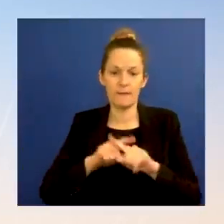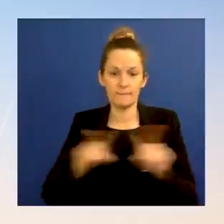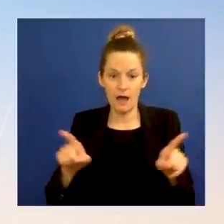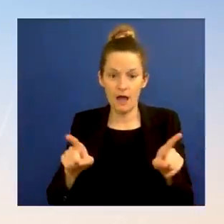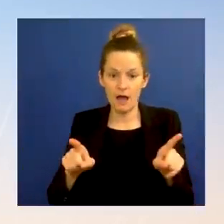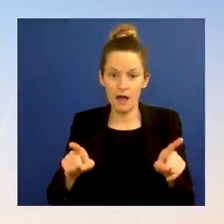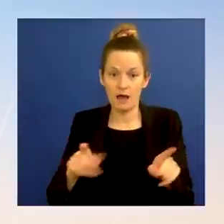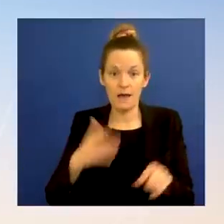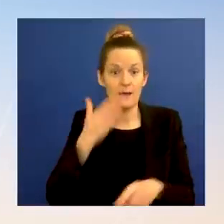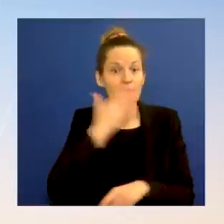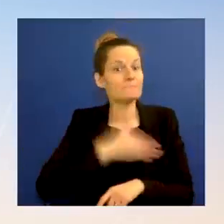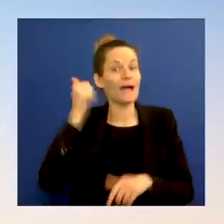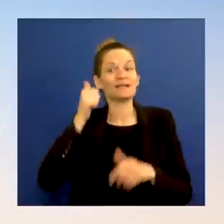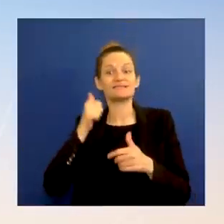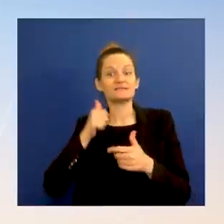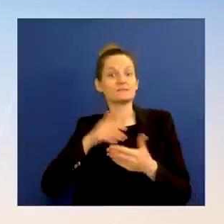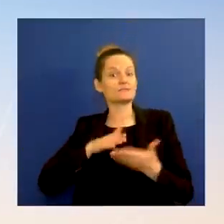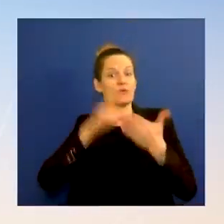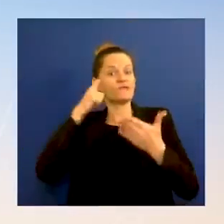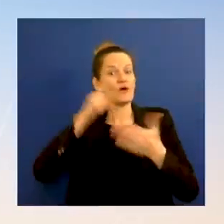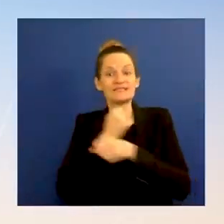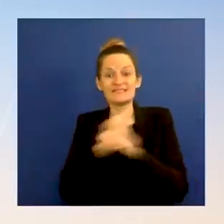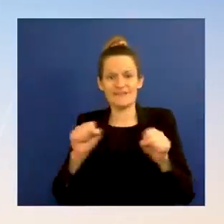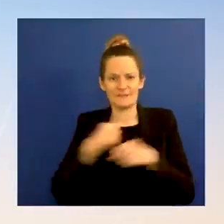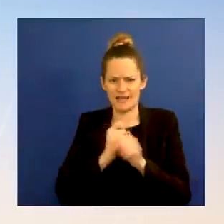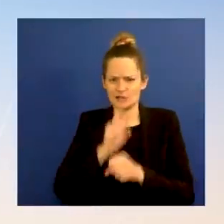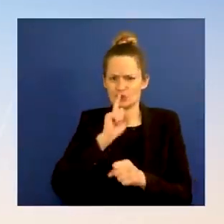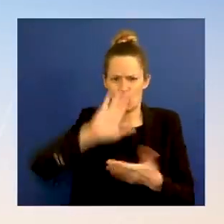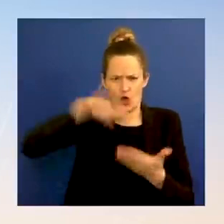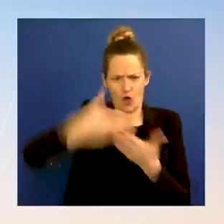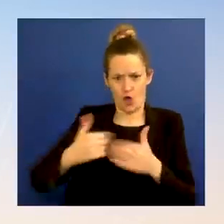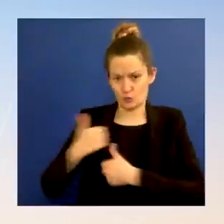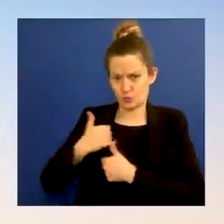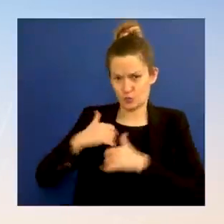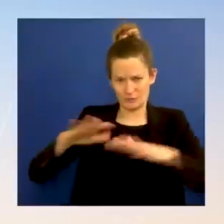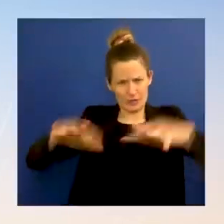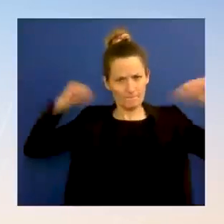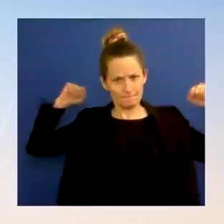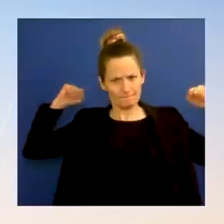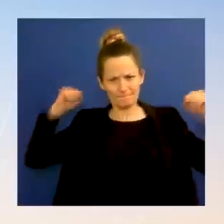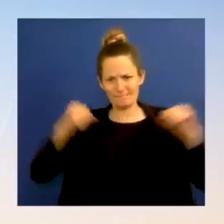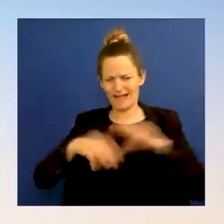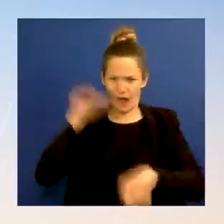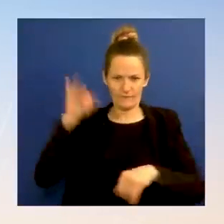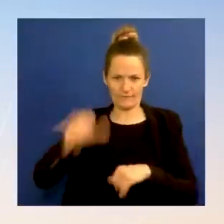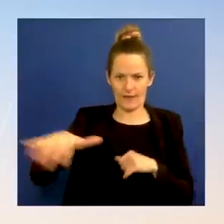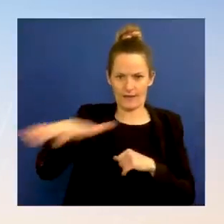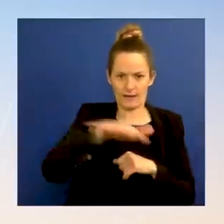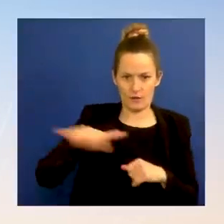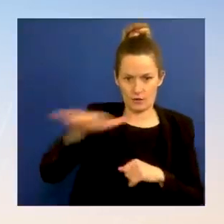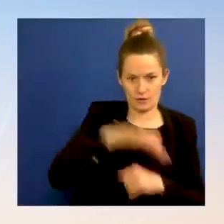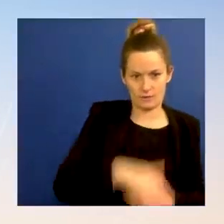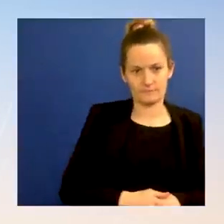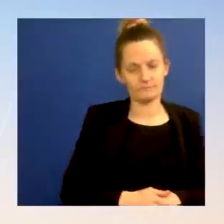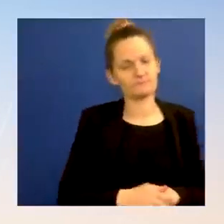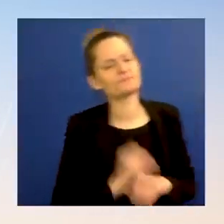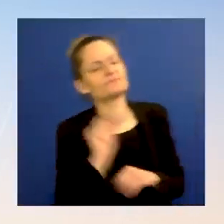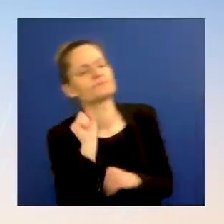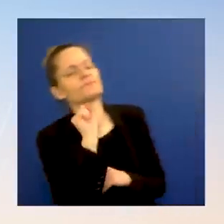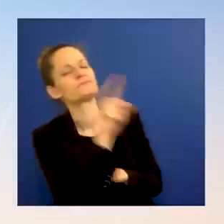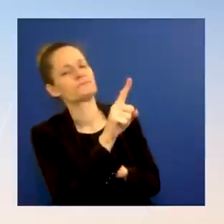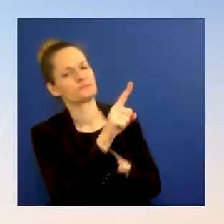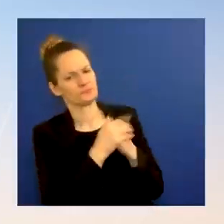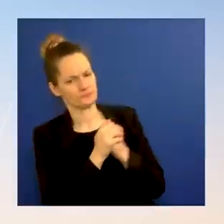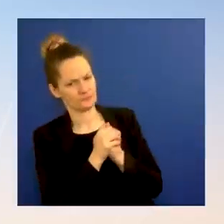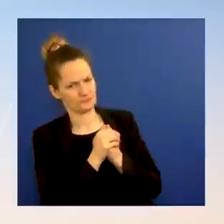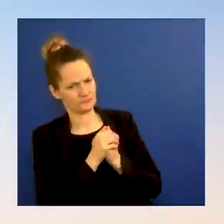facility. And on the Hill, we've now seen this really sort of broad range of bipartisan support behind this legislation to ban Russian